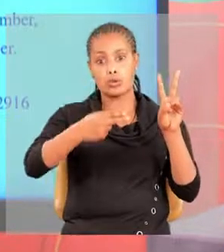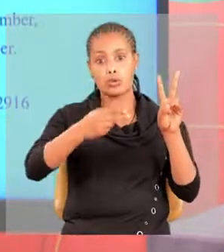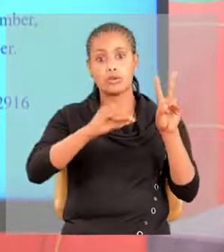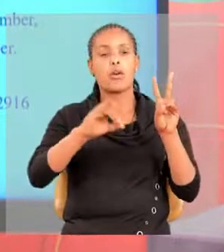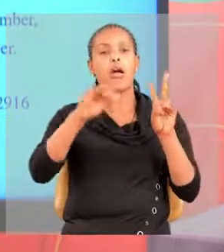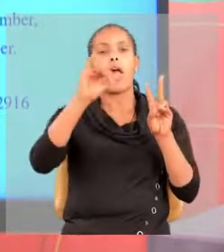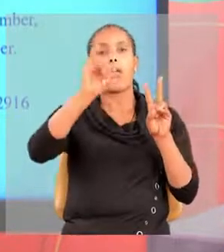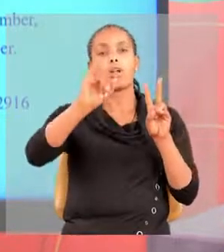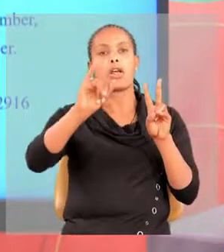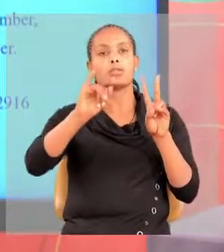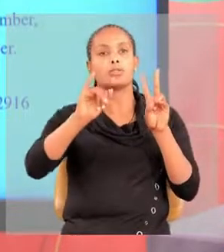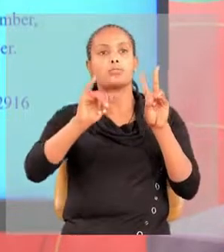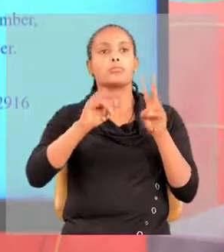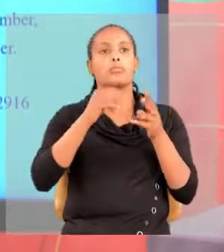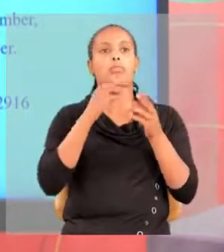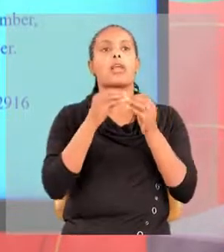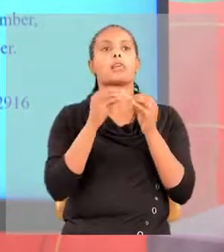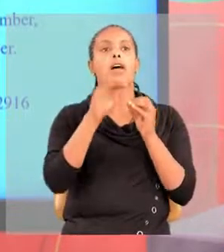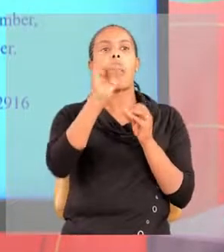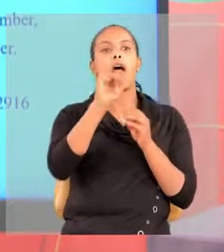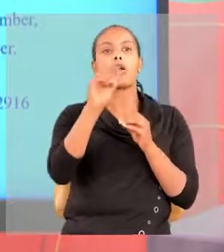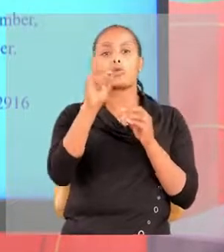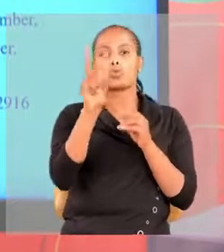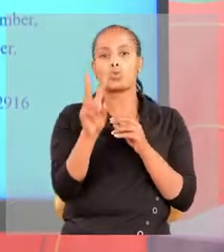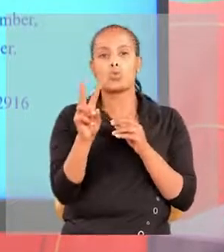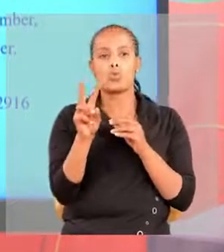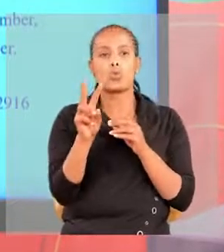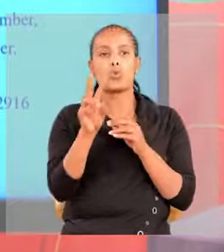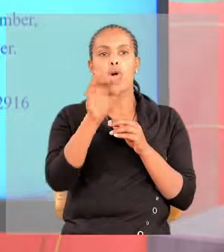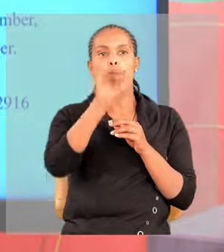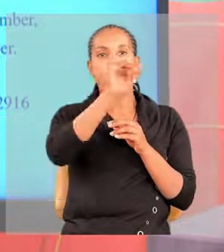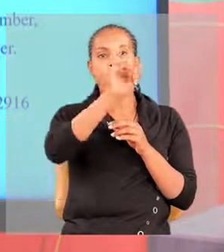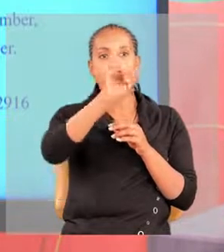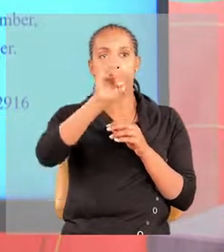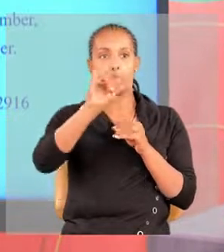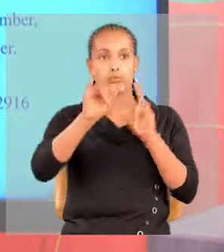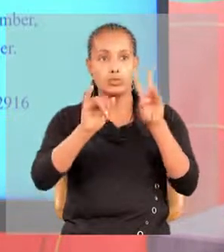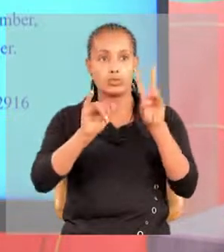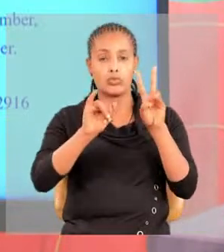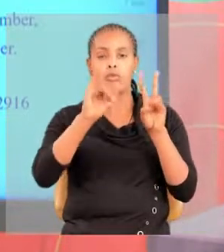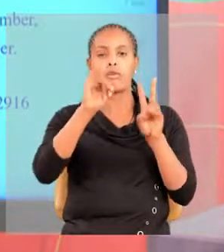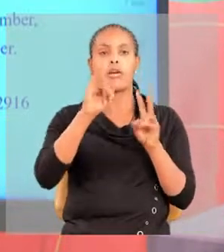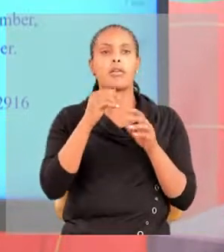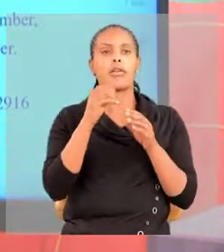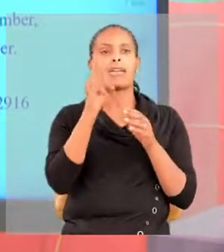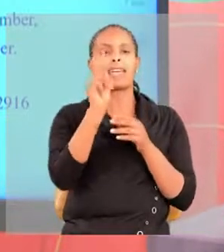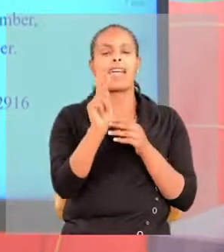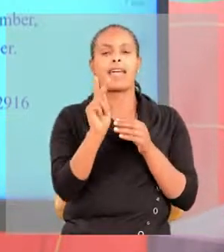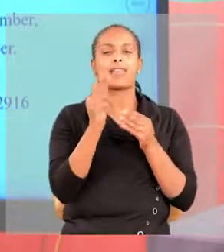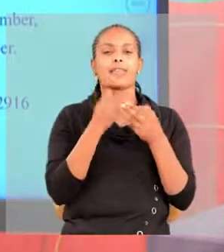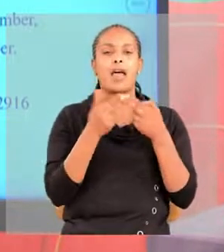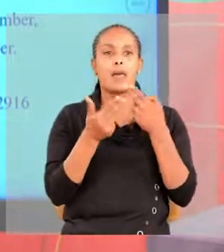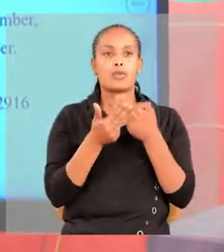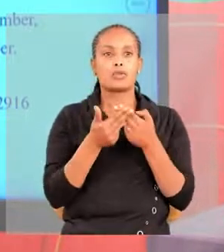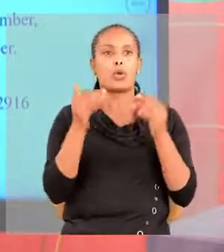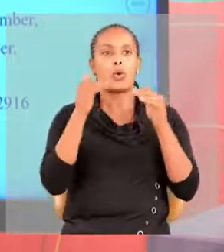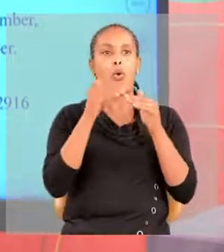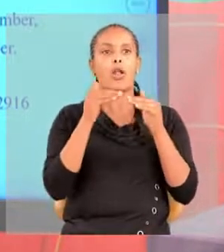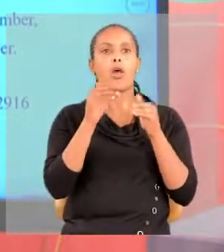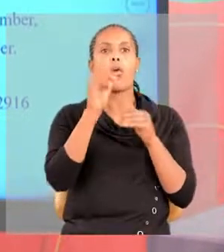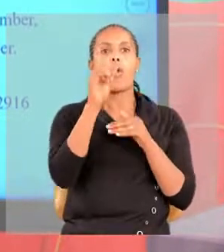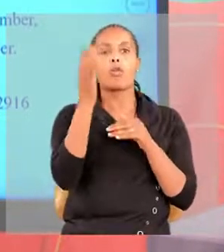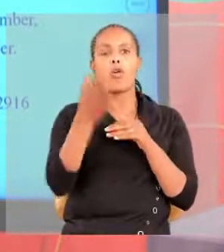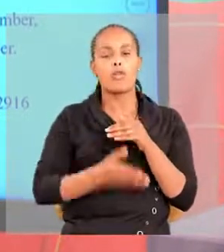in equilibrium with hydrogen gas plus I2 gas. The new case K prime C equal 1